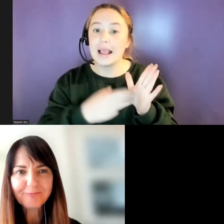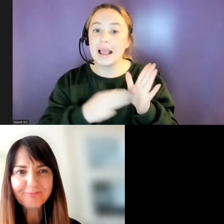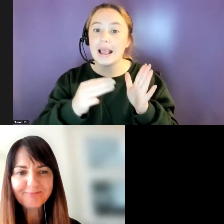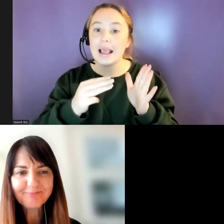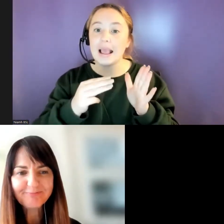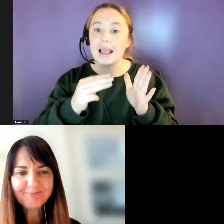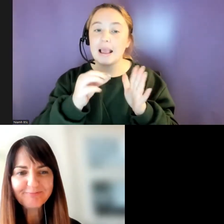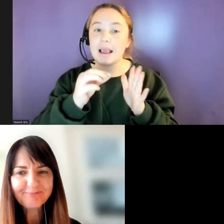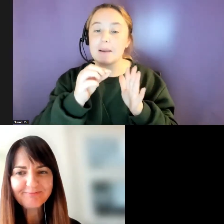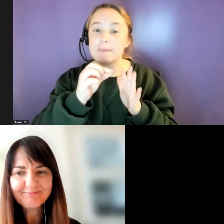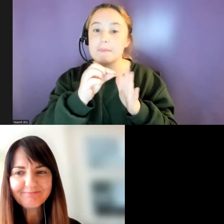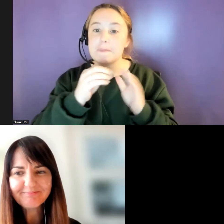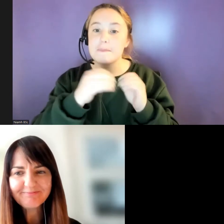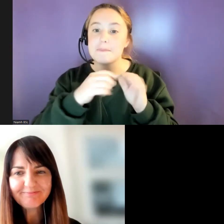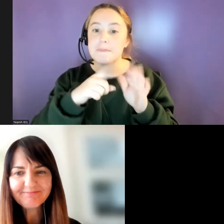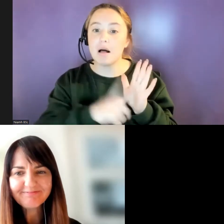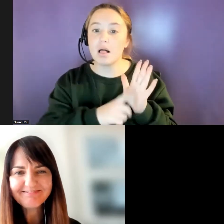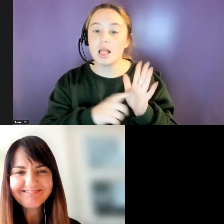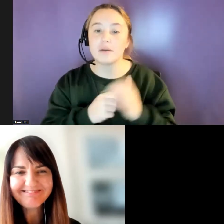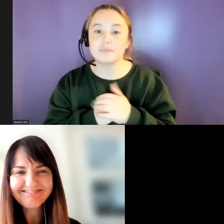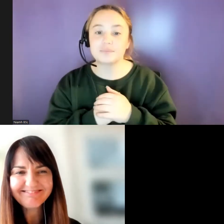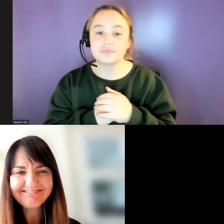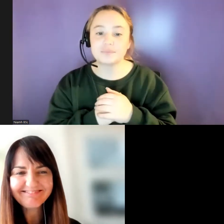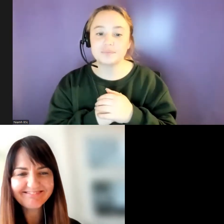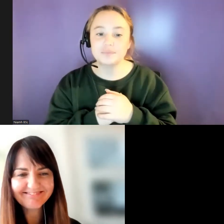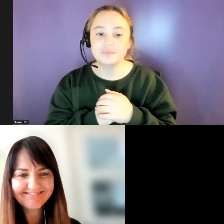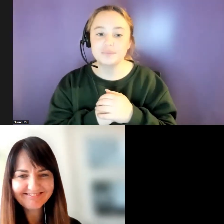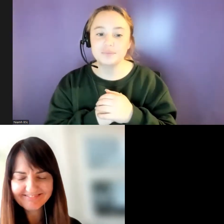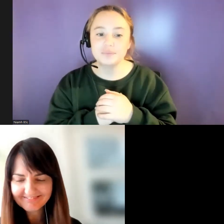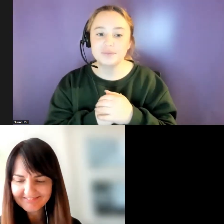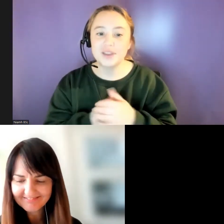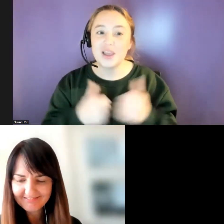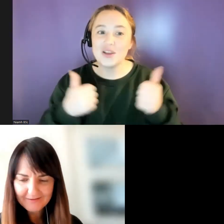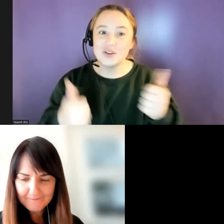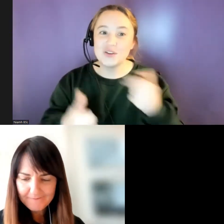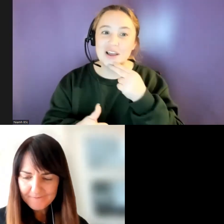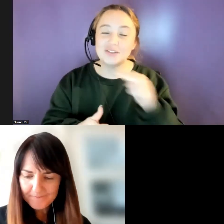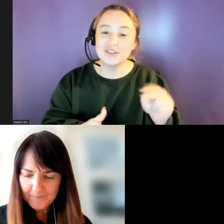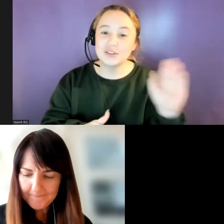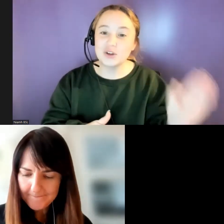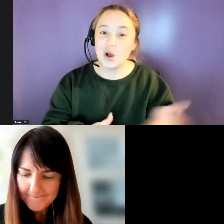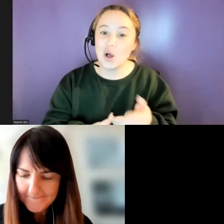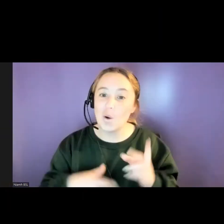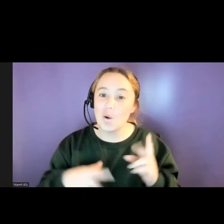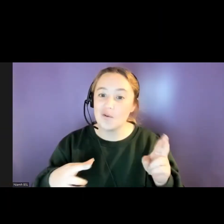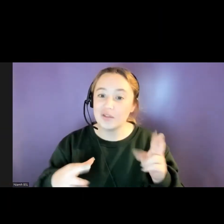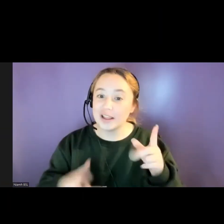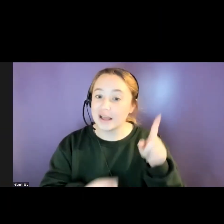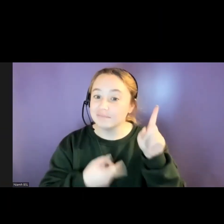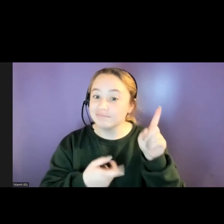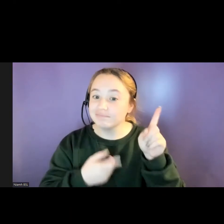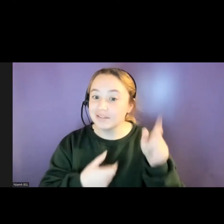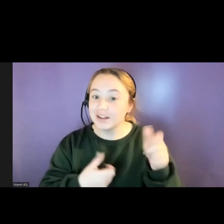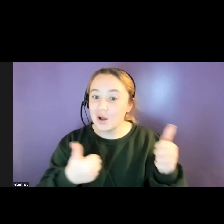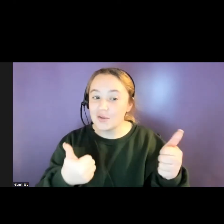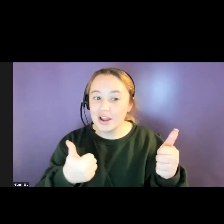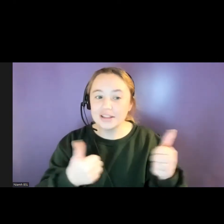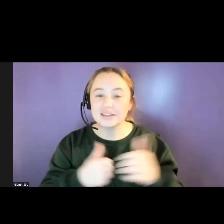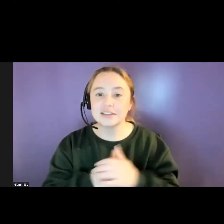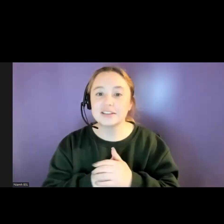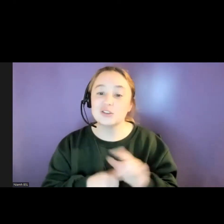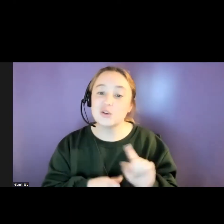you? Yes, no problem. Good afternoon, everyone. Hopefully you can hear me all right. I will